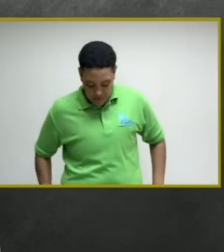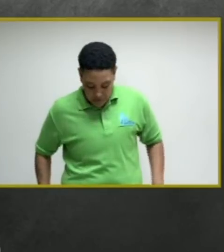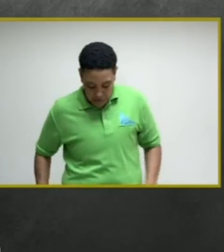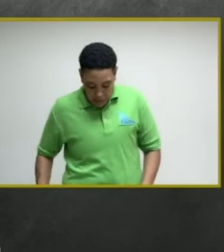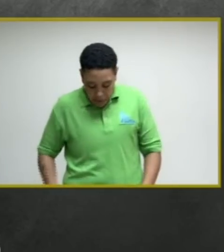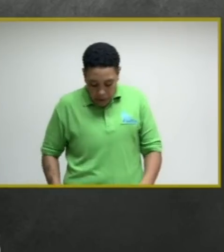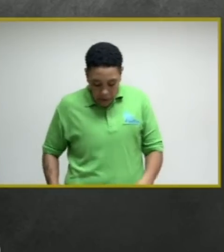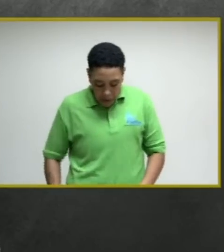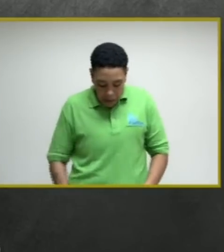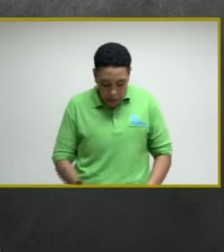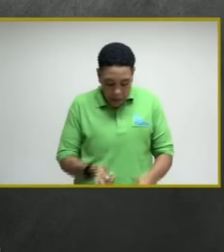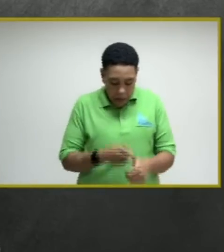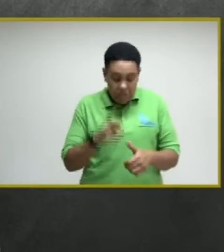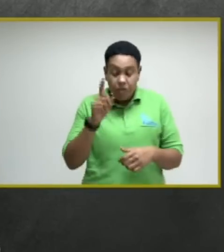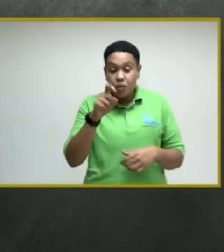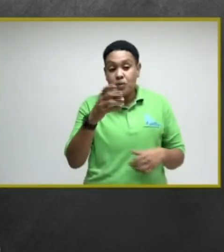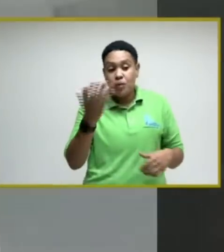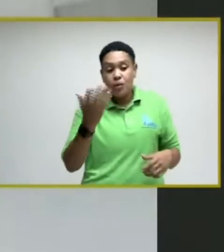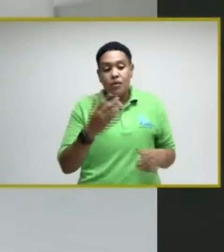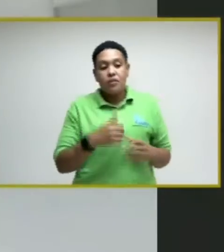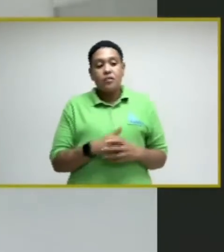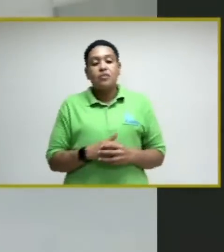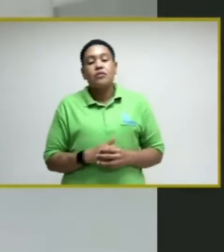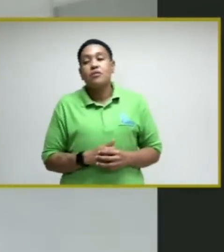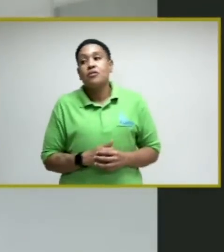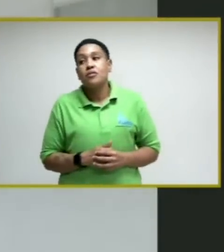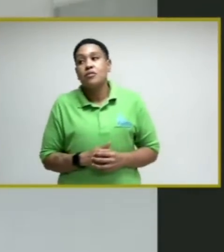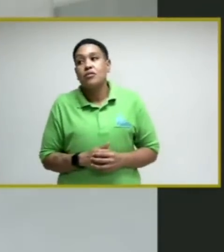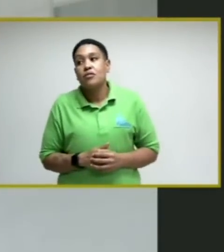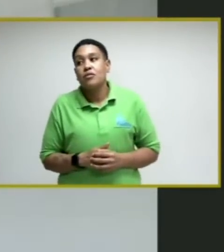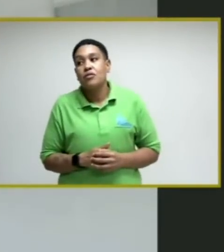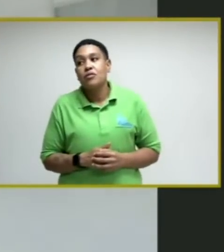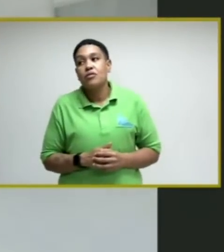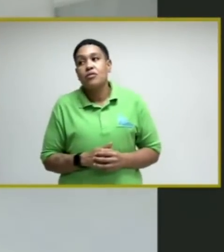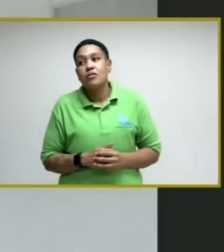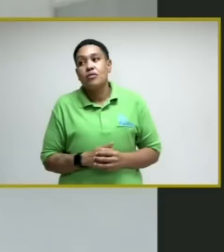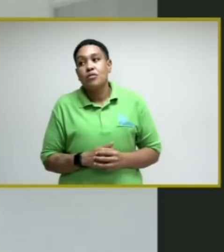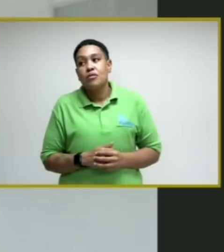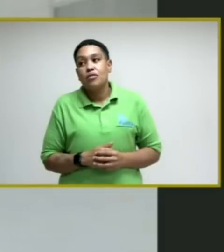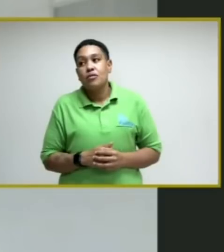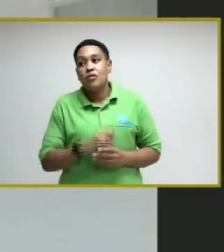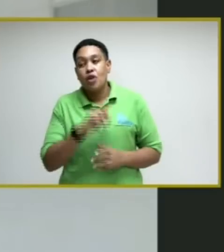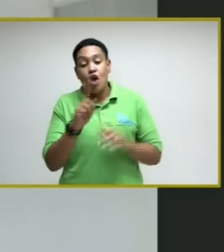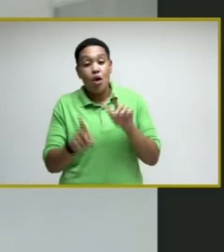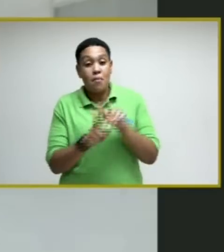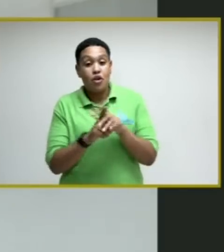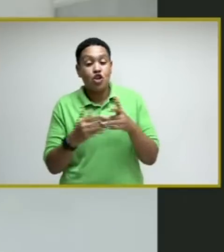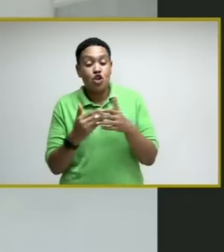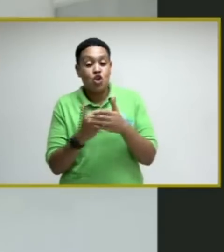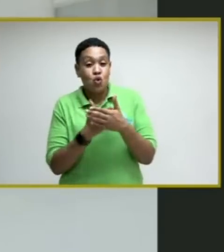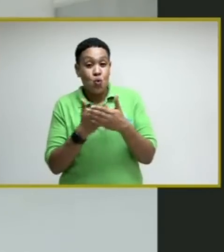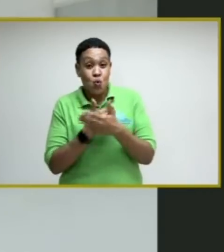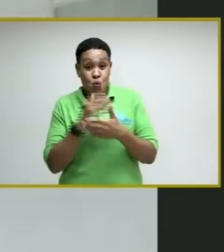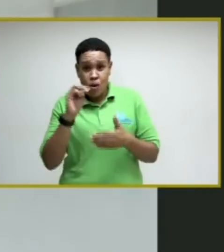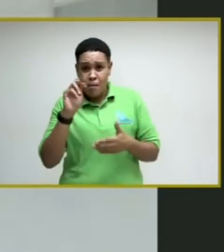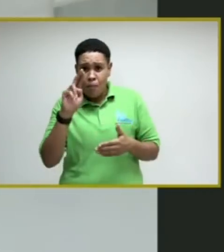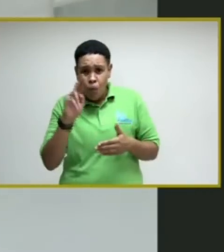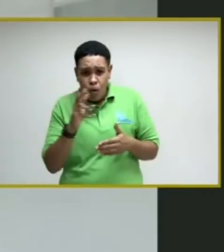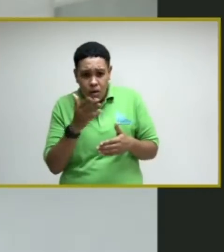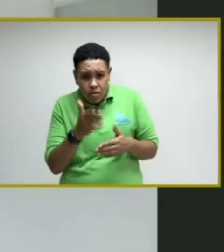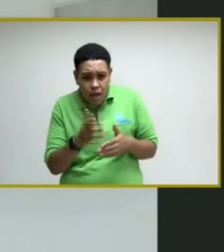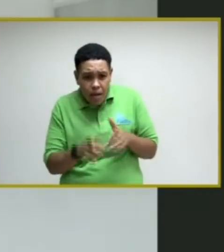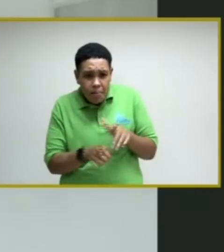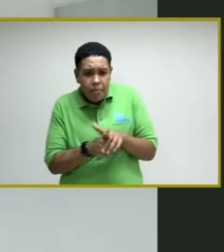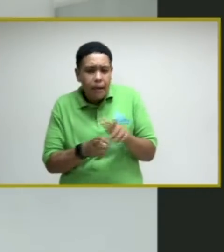repeat the first question for me, please. The emergence of new strain, how does the emergence of new strain affect our quest to achieve herd immunity?